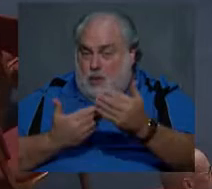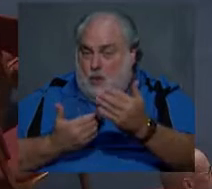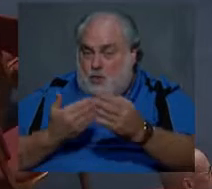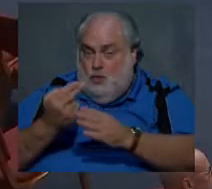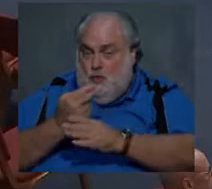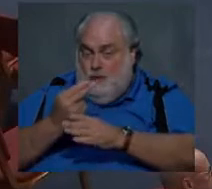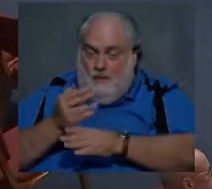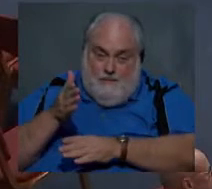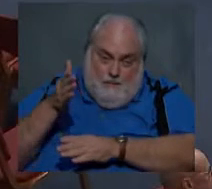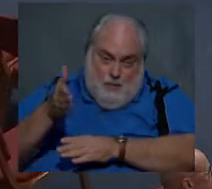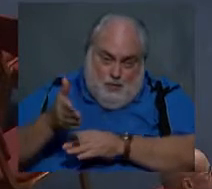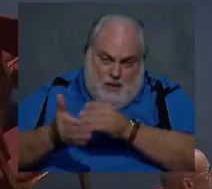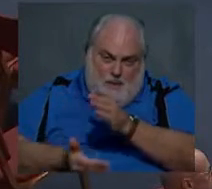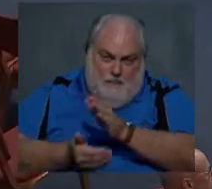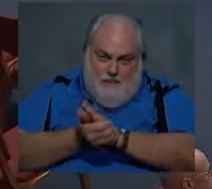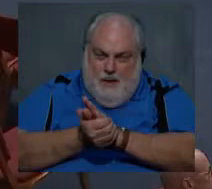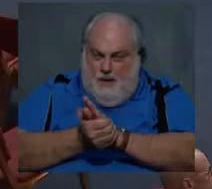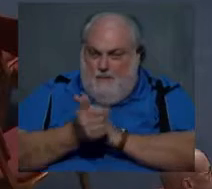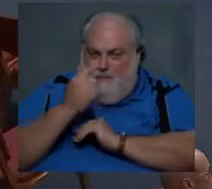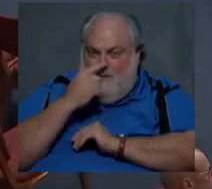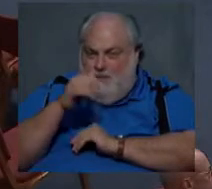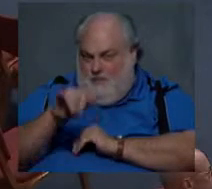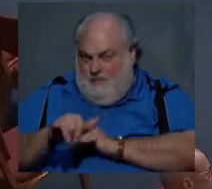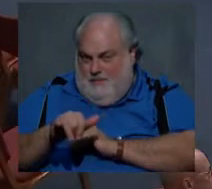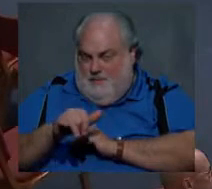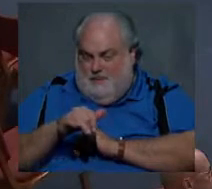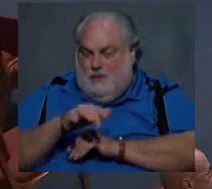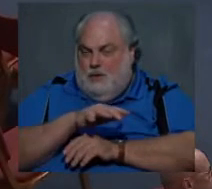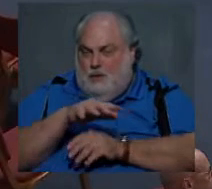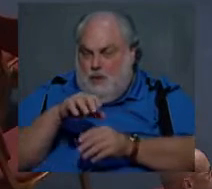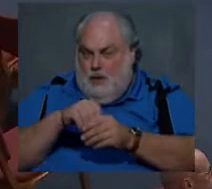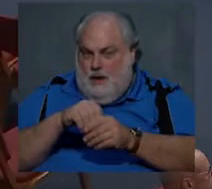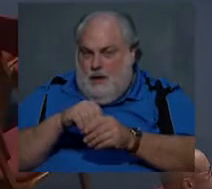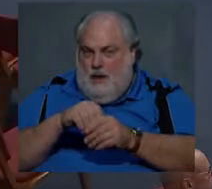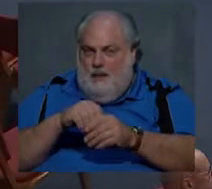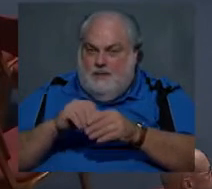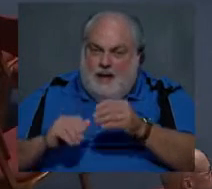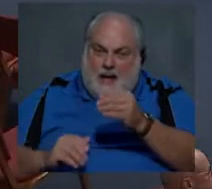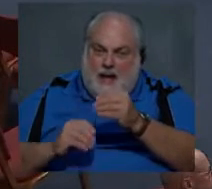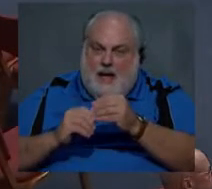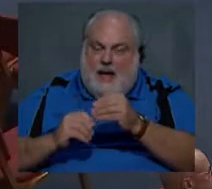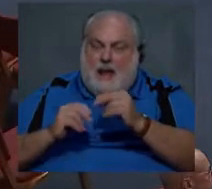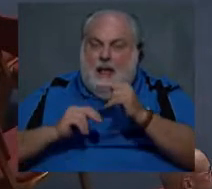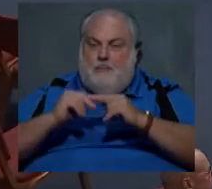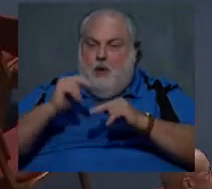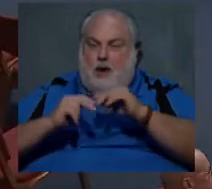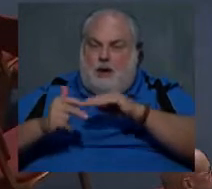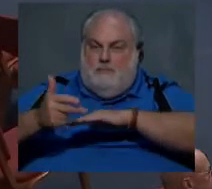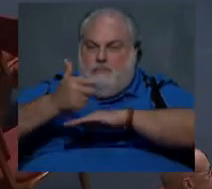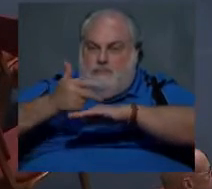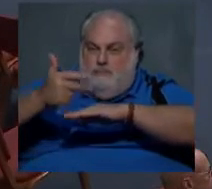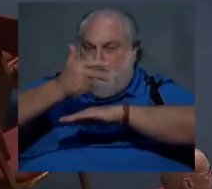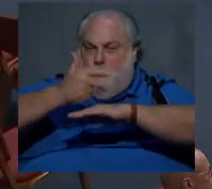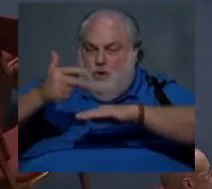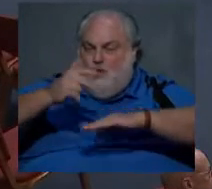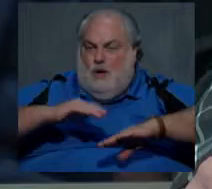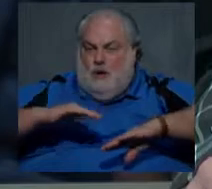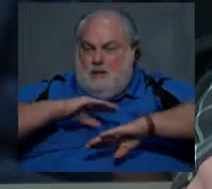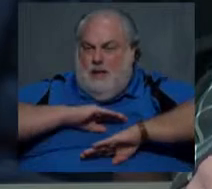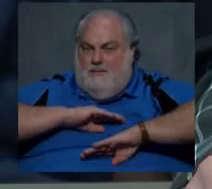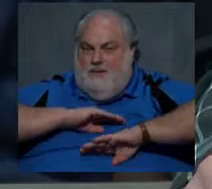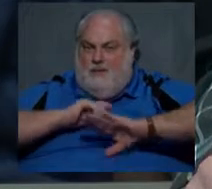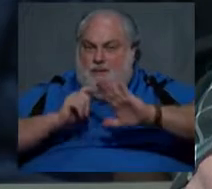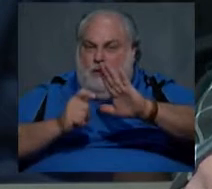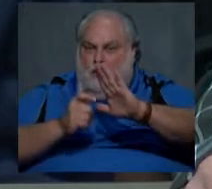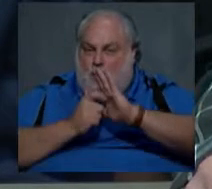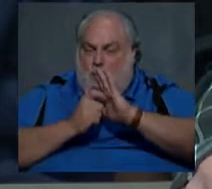future, they'll seek an amendment to the approved uses and site plan to include placement of a parking structure to accommodate the potential parking demand. Currently,